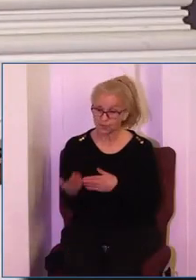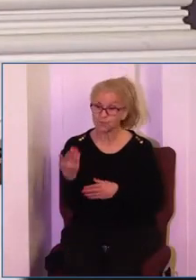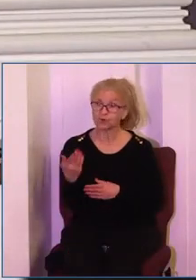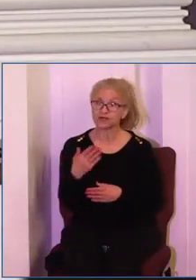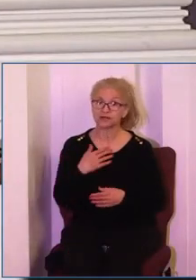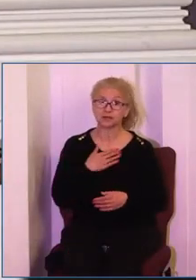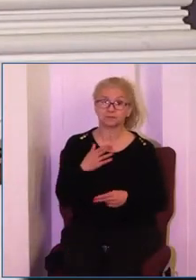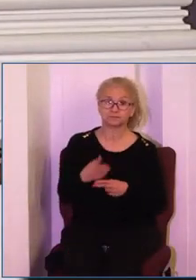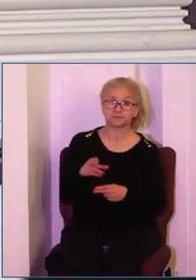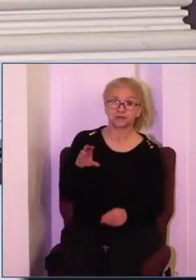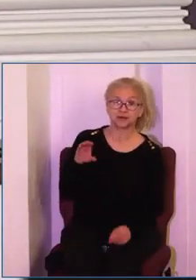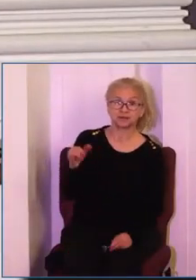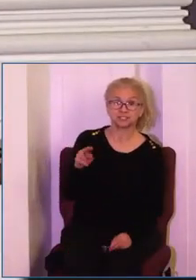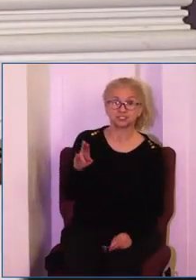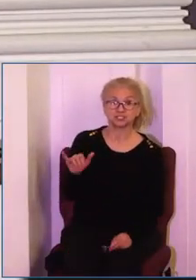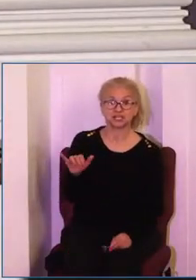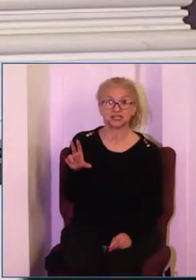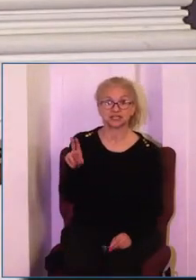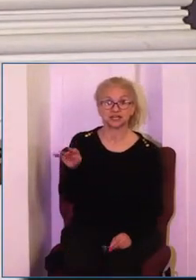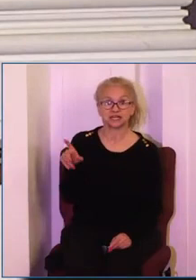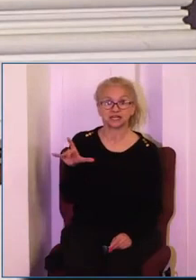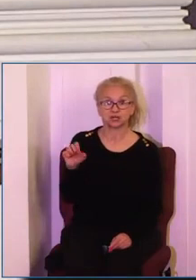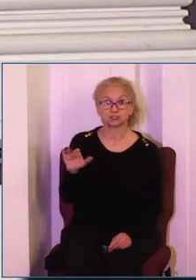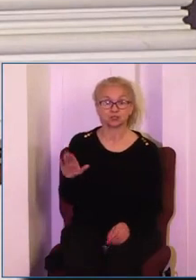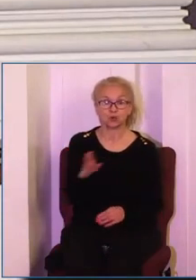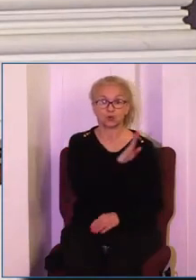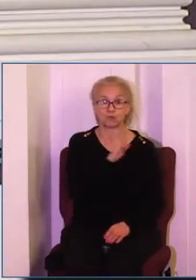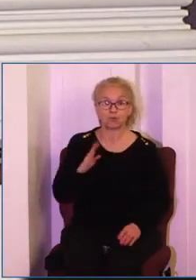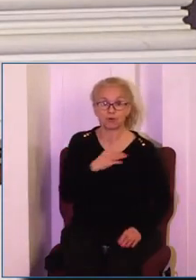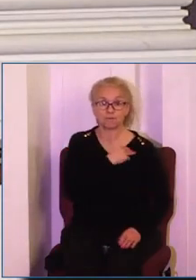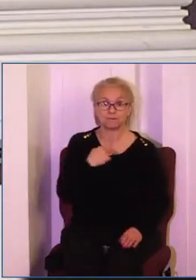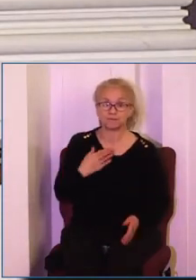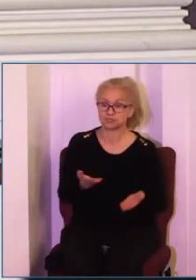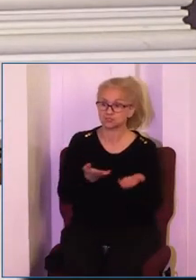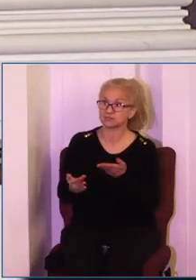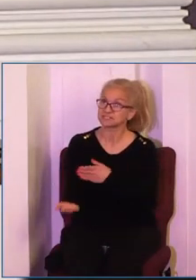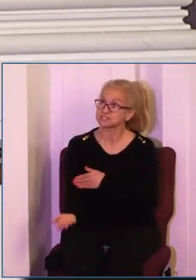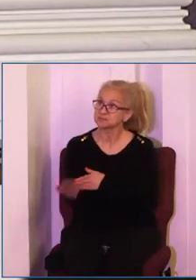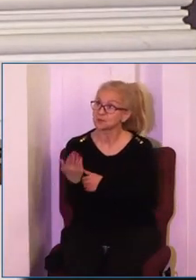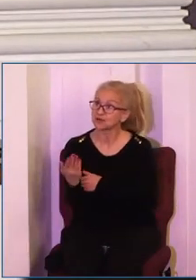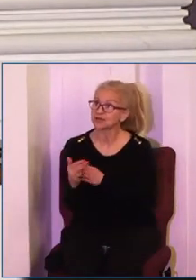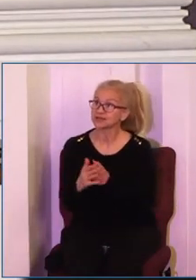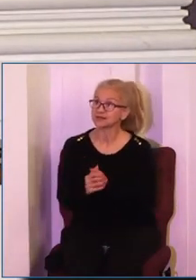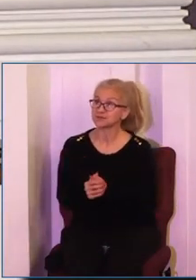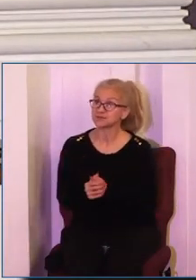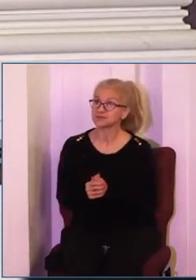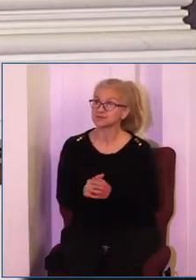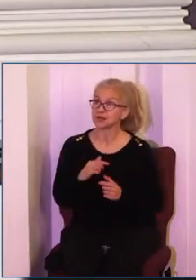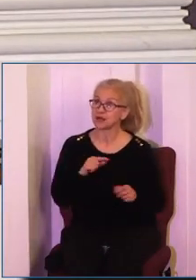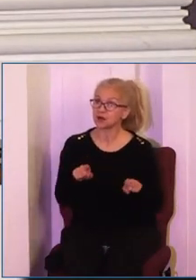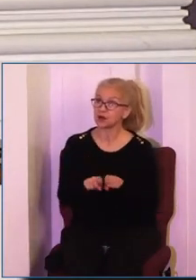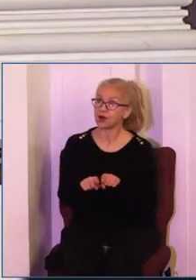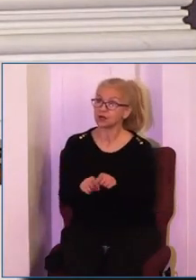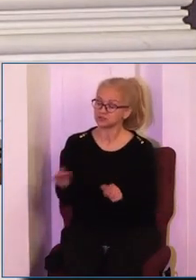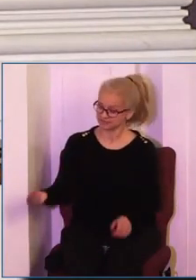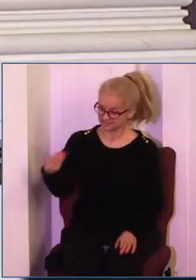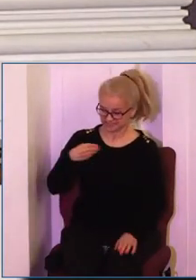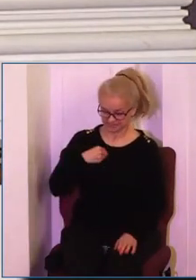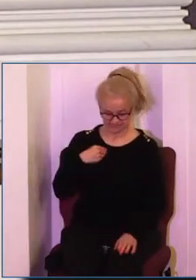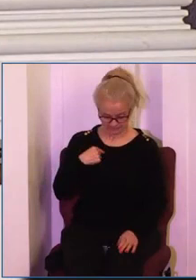I am Jenny Nichols. I am your board member in service this morning. And I have also been given the